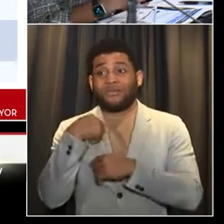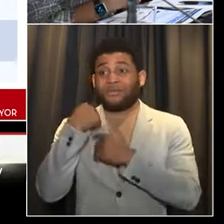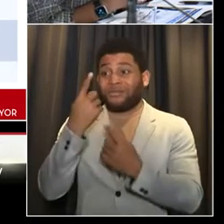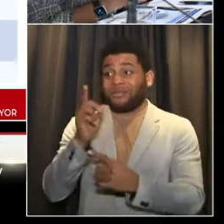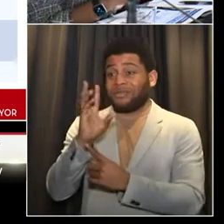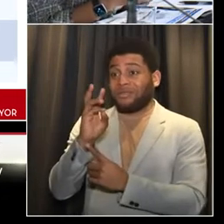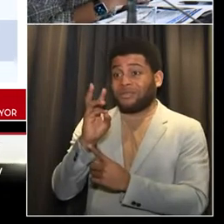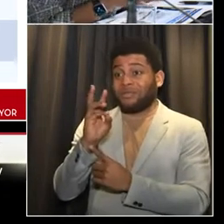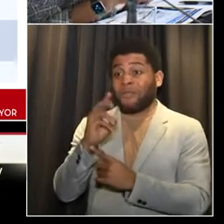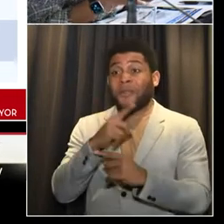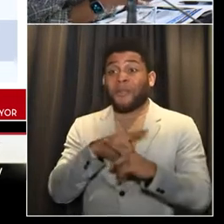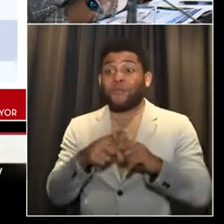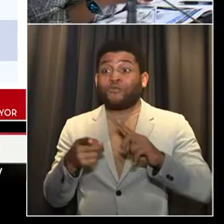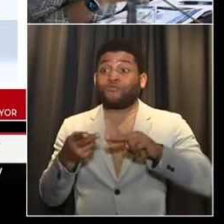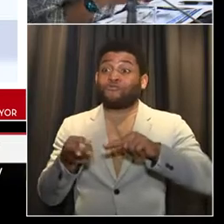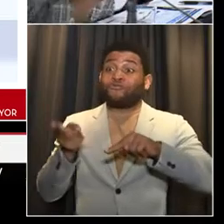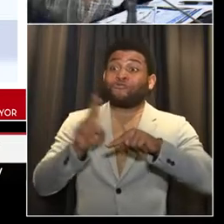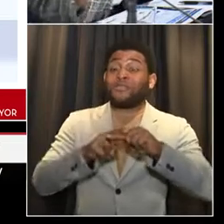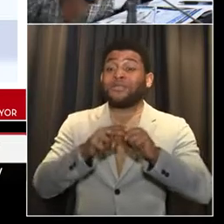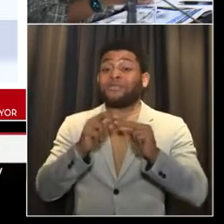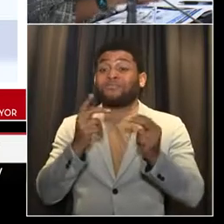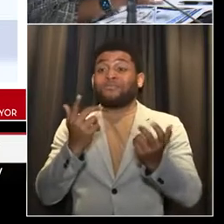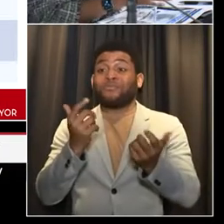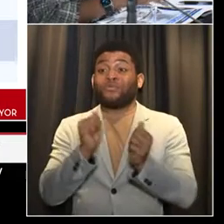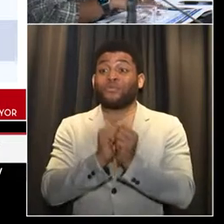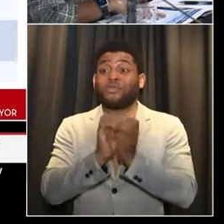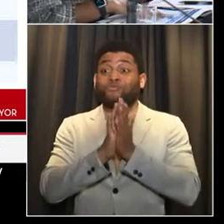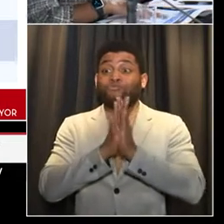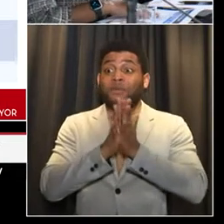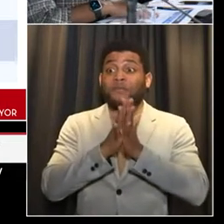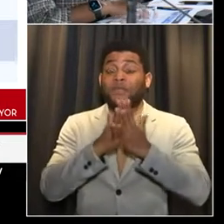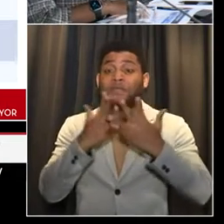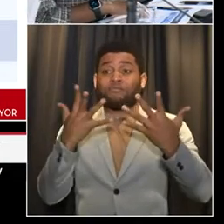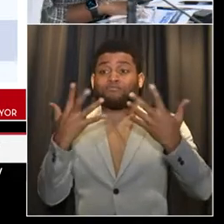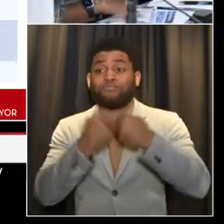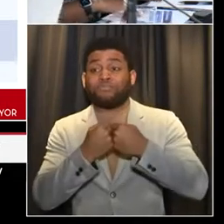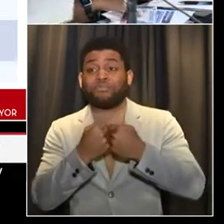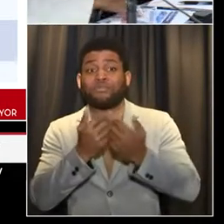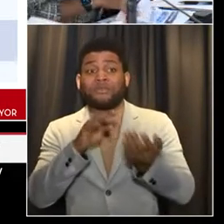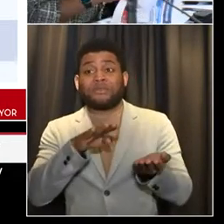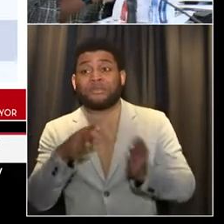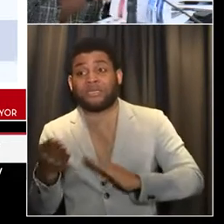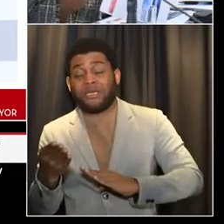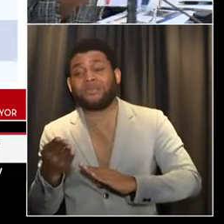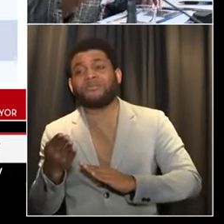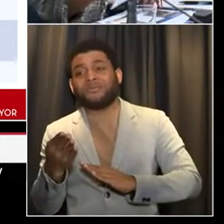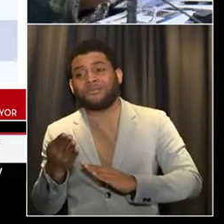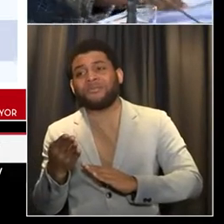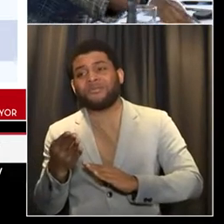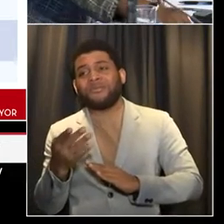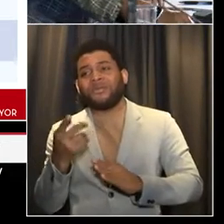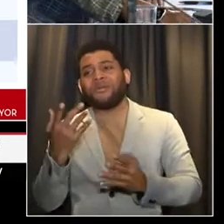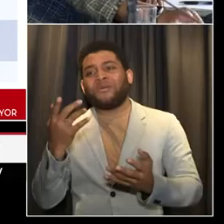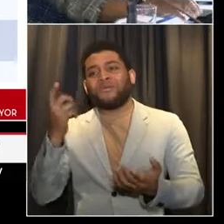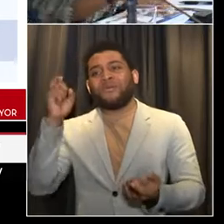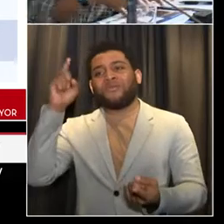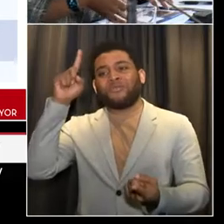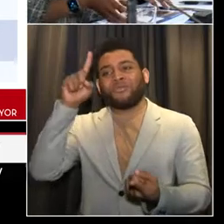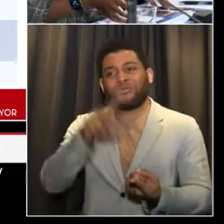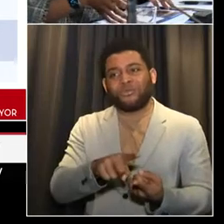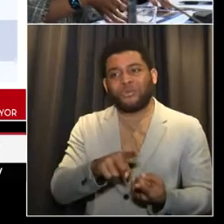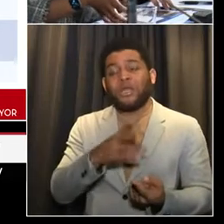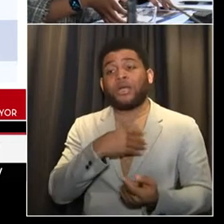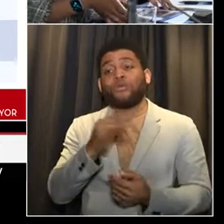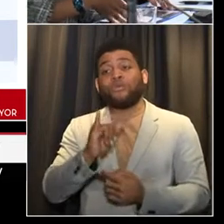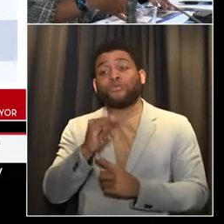fatalities, that we really do everything that we can collectively to bring those down and also to get guns off the street. You also have